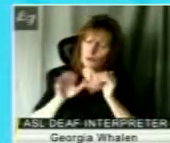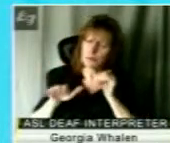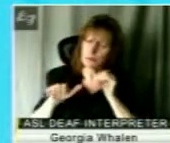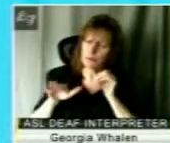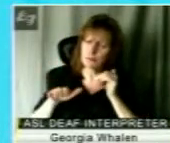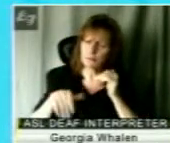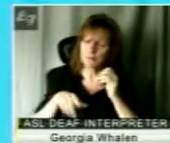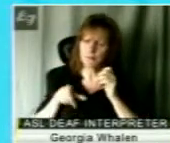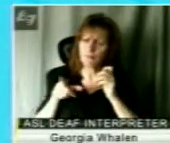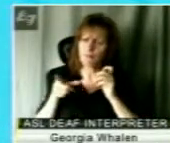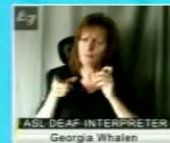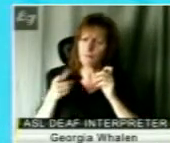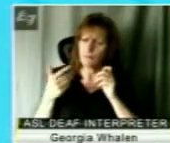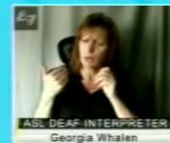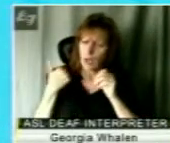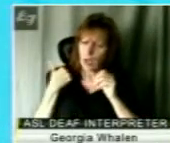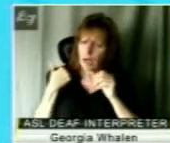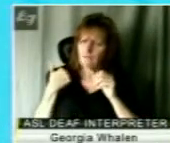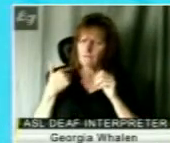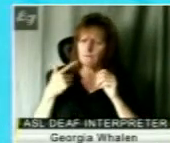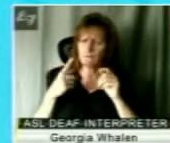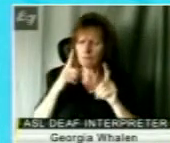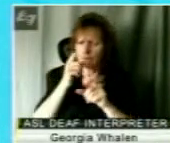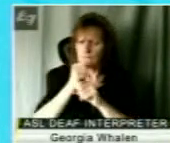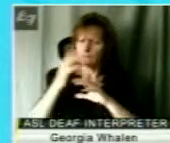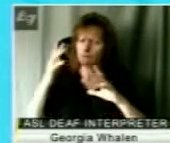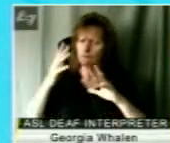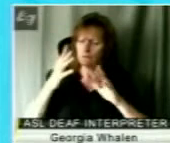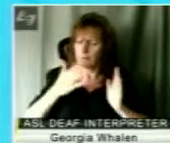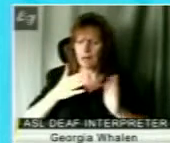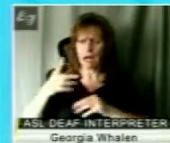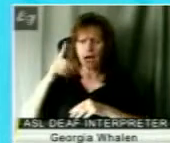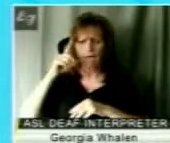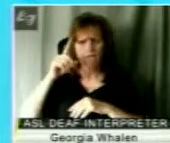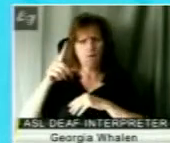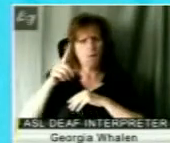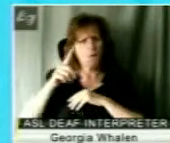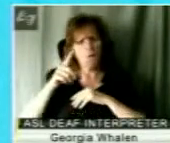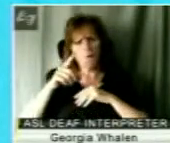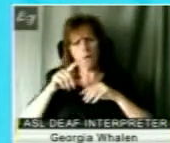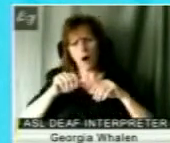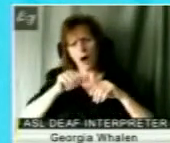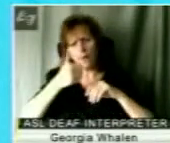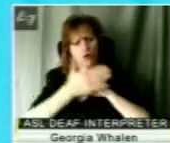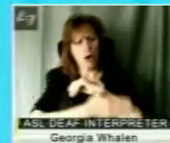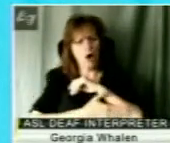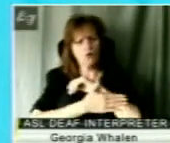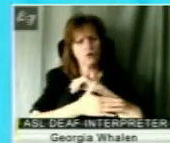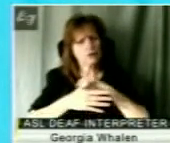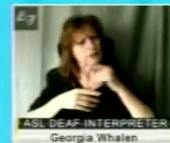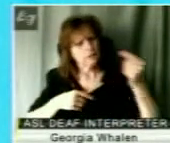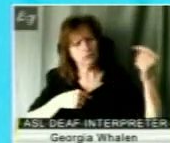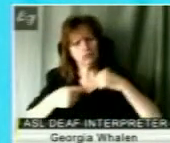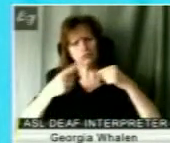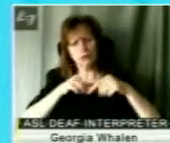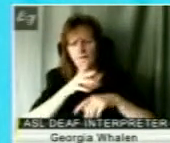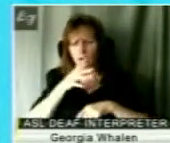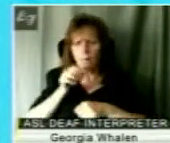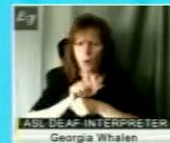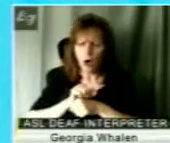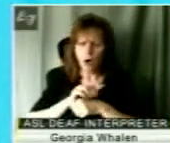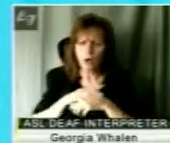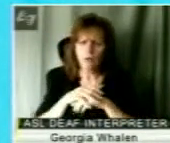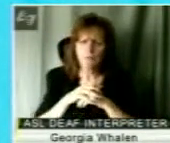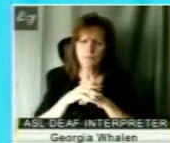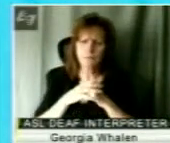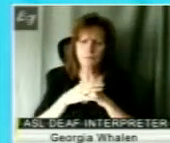migrant farm workers, because that is something that is a shared reality amongst all of the areas that surround